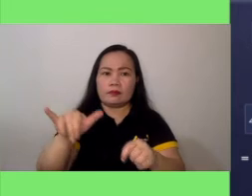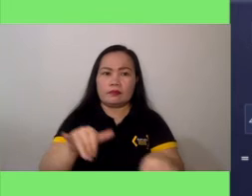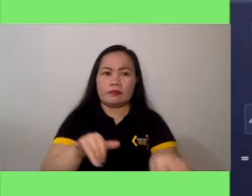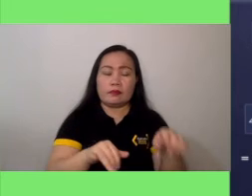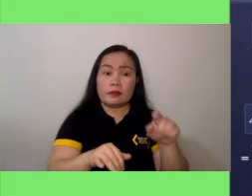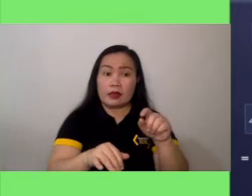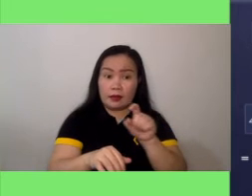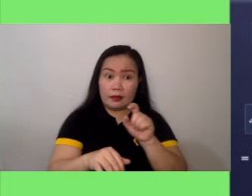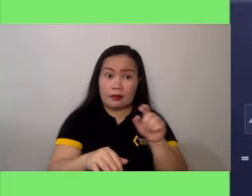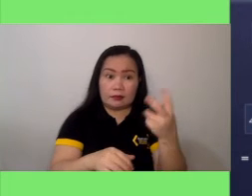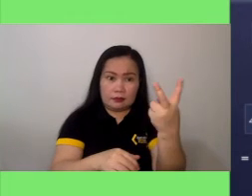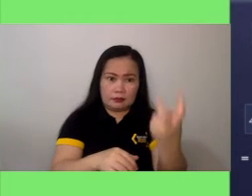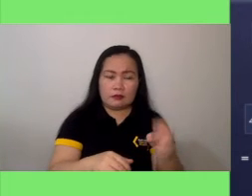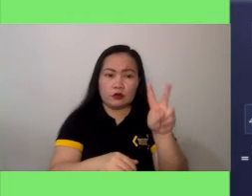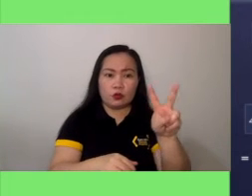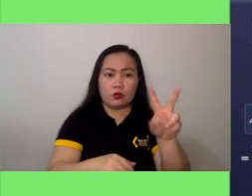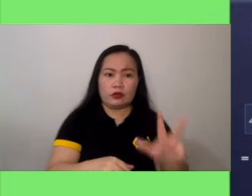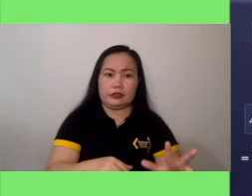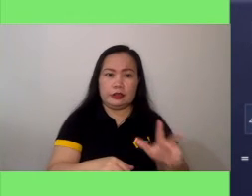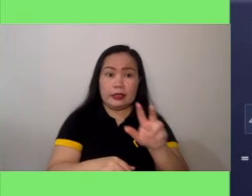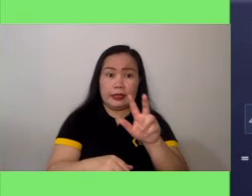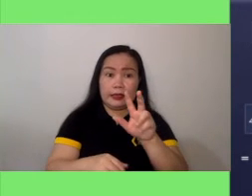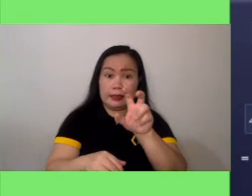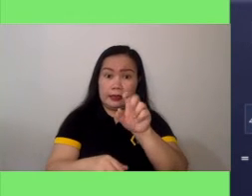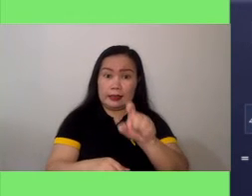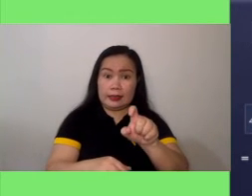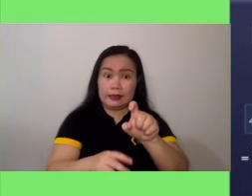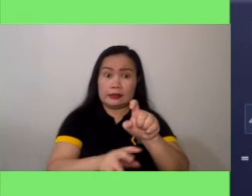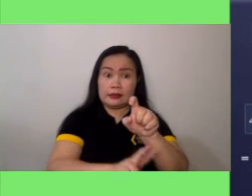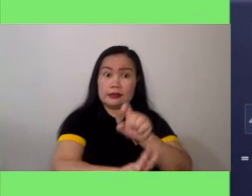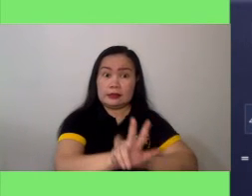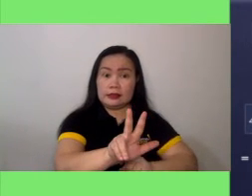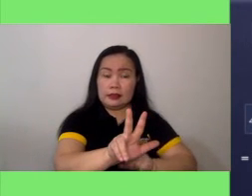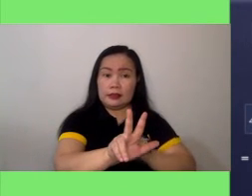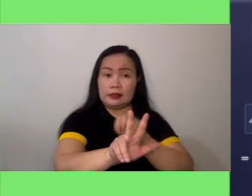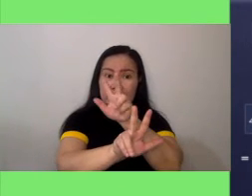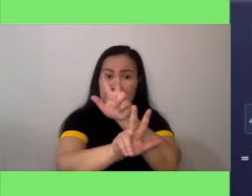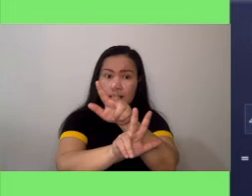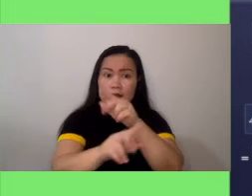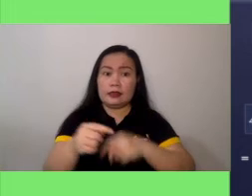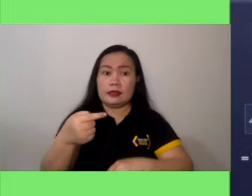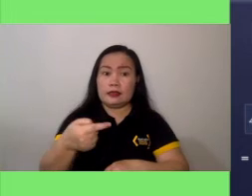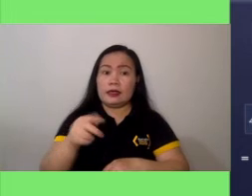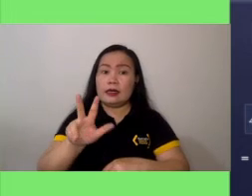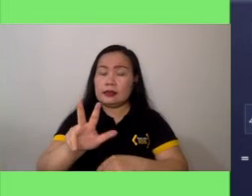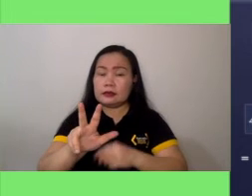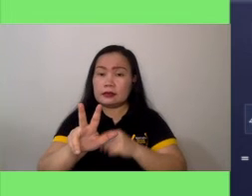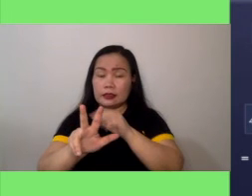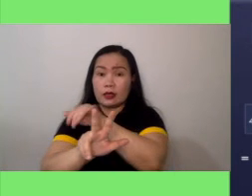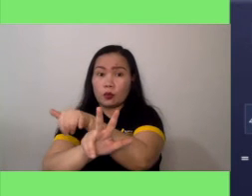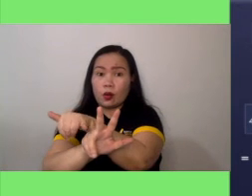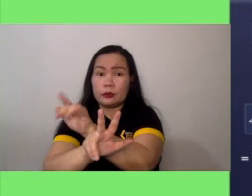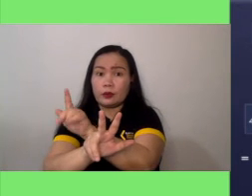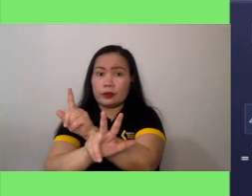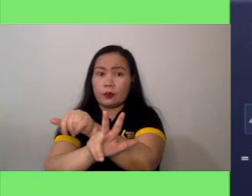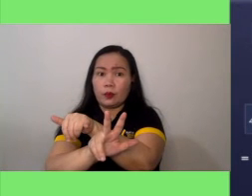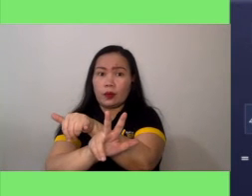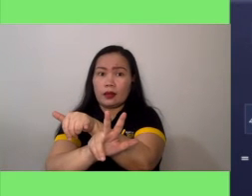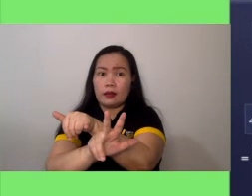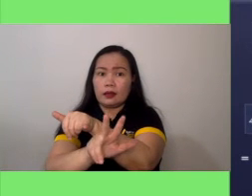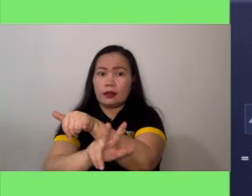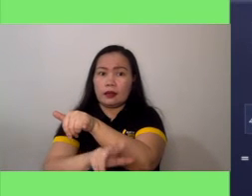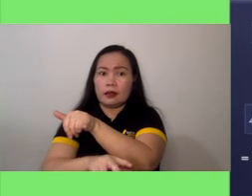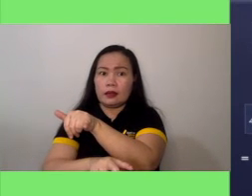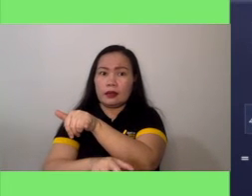2/3, your x is 3. And then, squared minus 3, your y is negative 2.